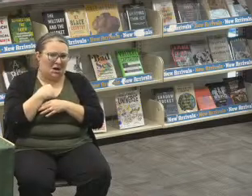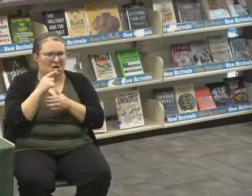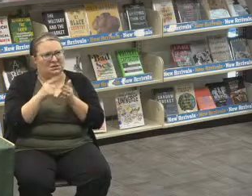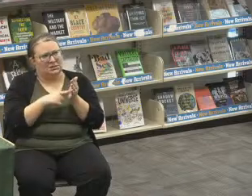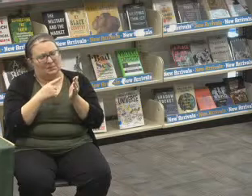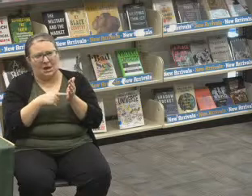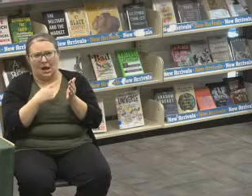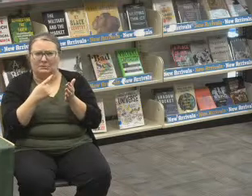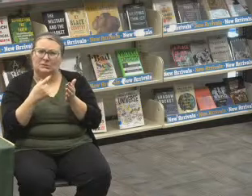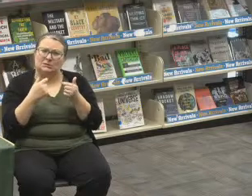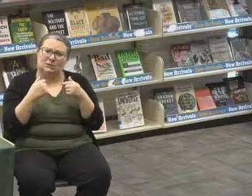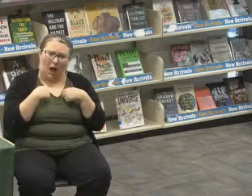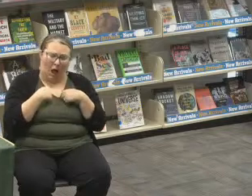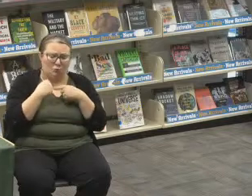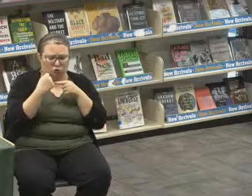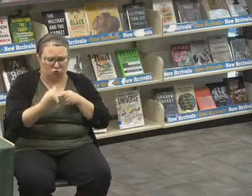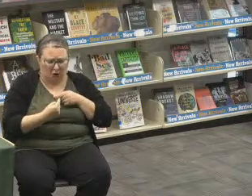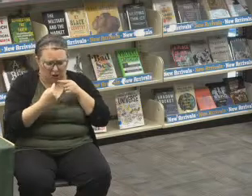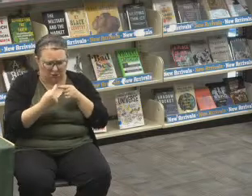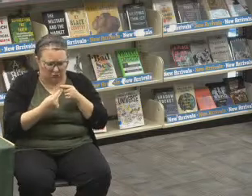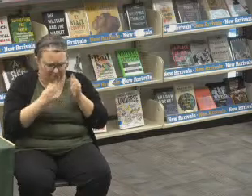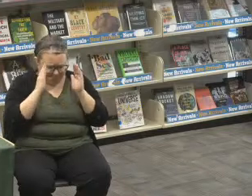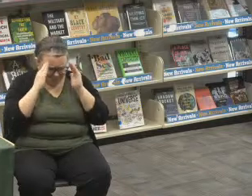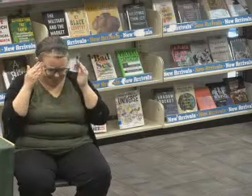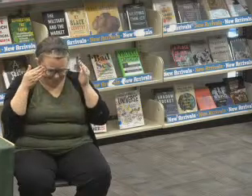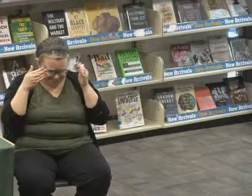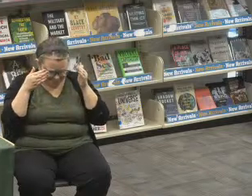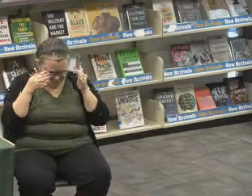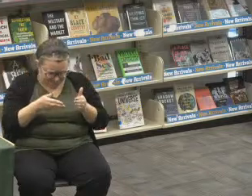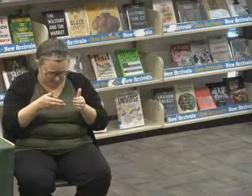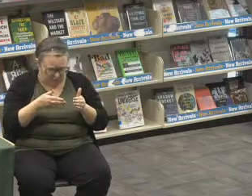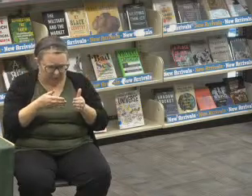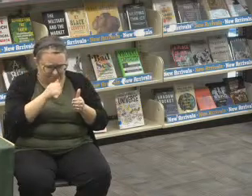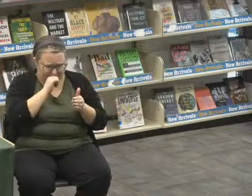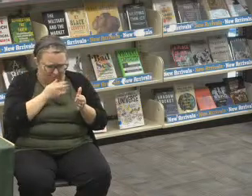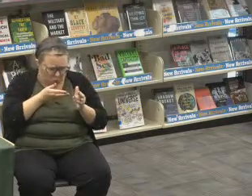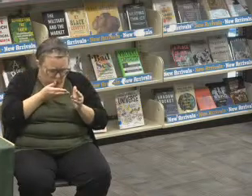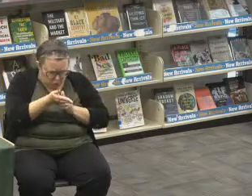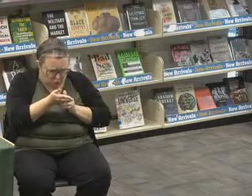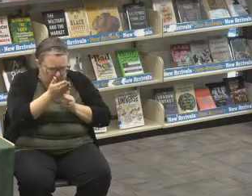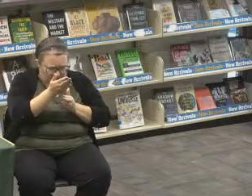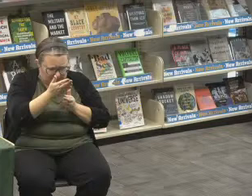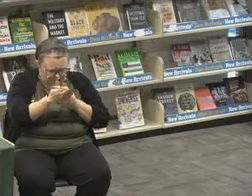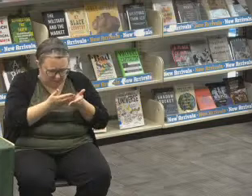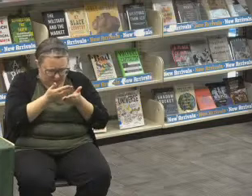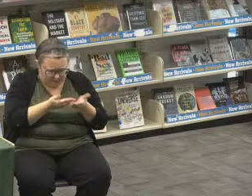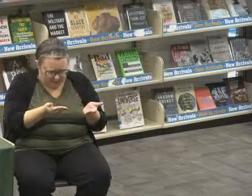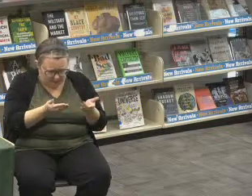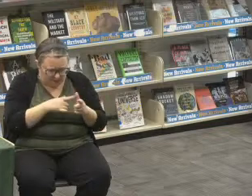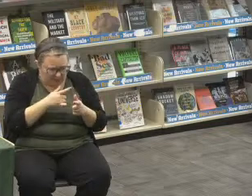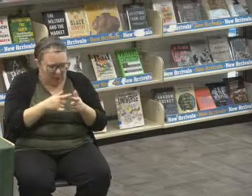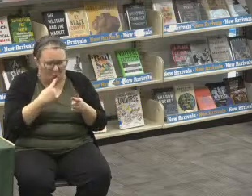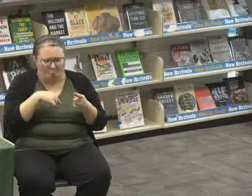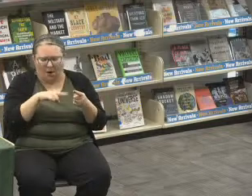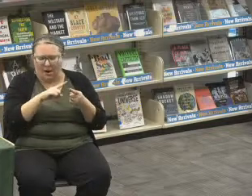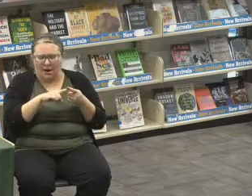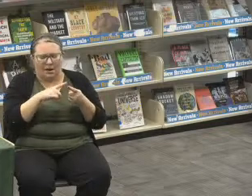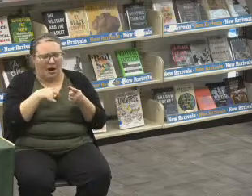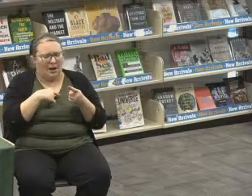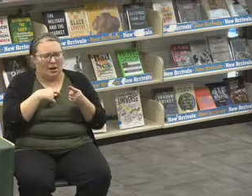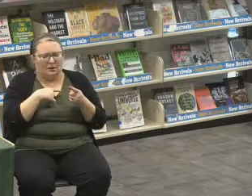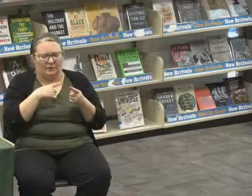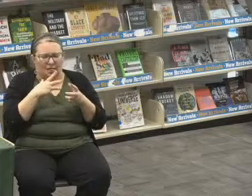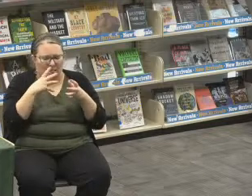having a struggle to kind of lock in and focus or get through certain things, but then when I get kind of